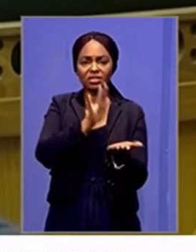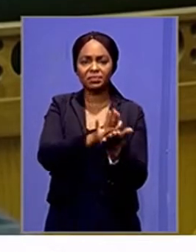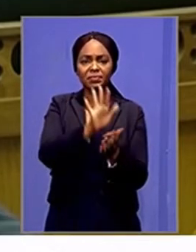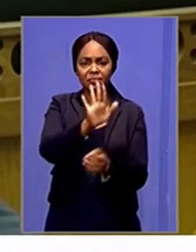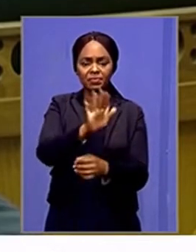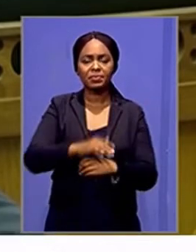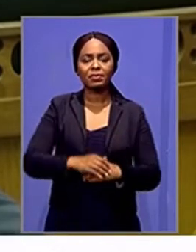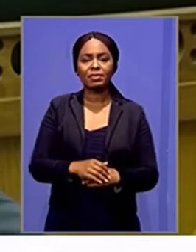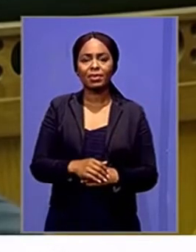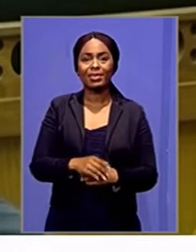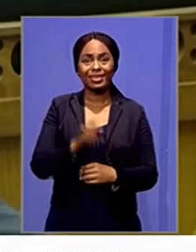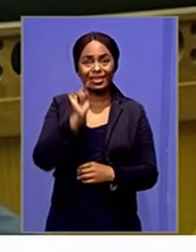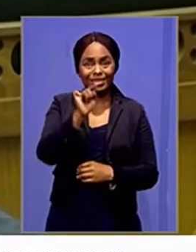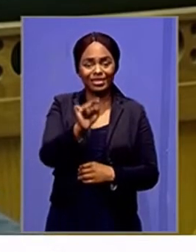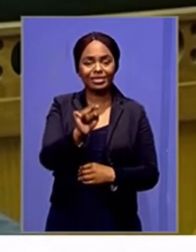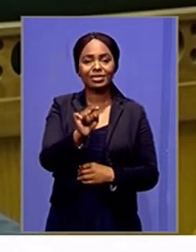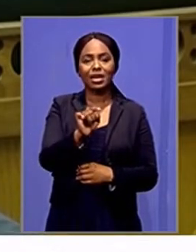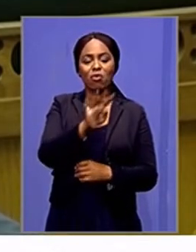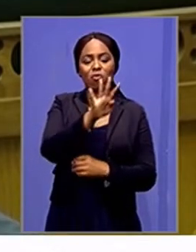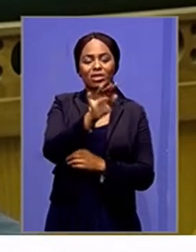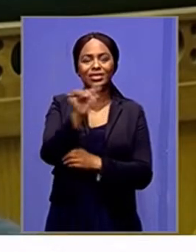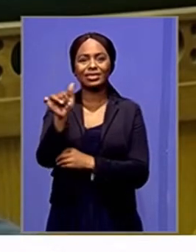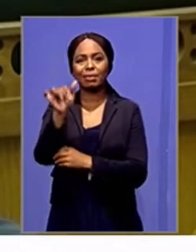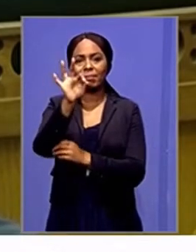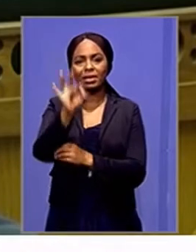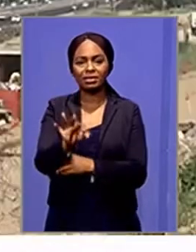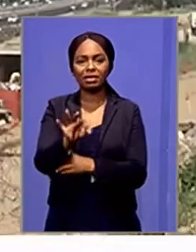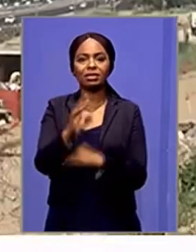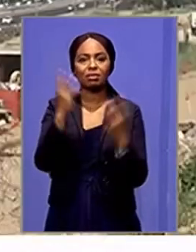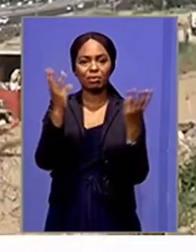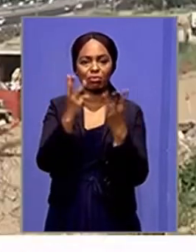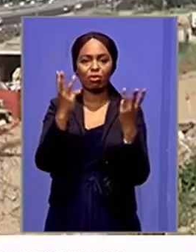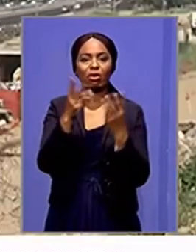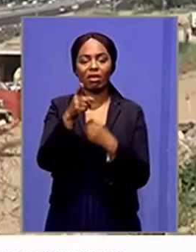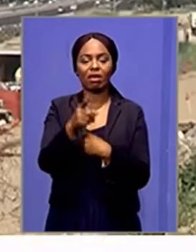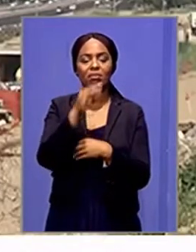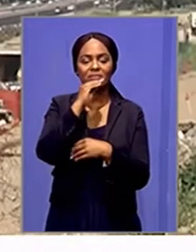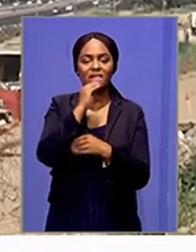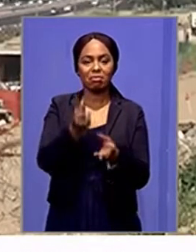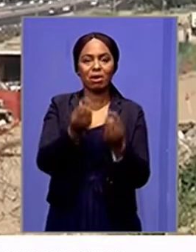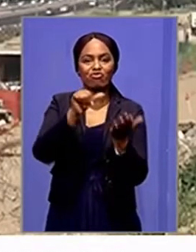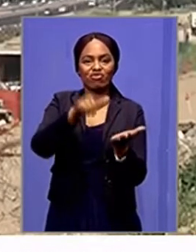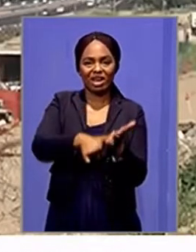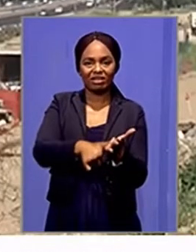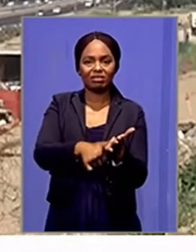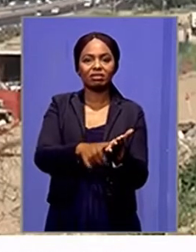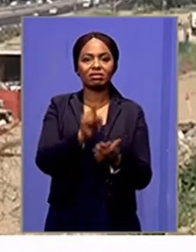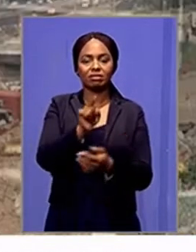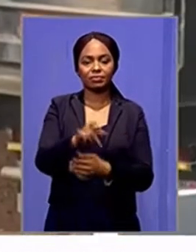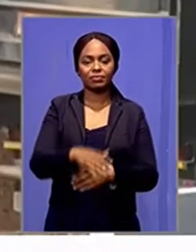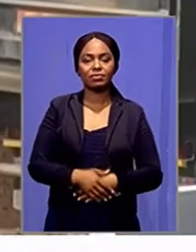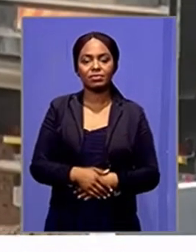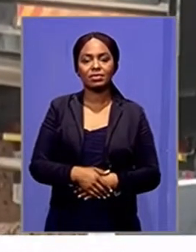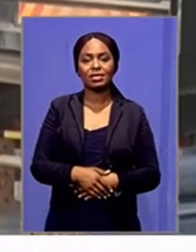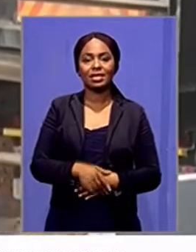This accounts for about 46% of our population. Godongwana o boletse hore diranta tse dibilione